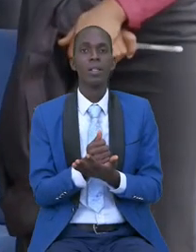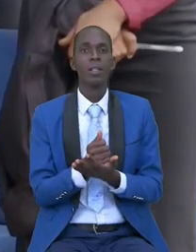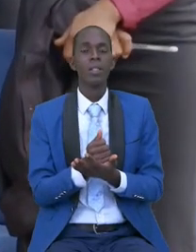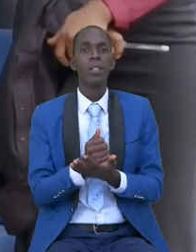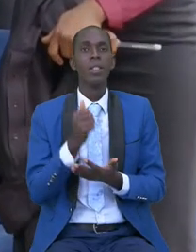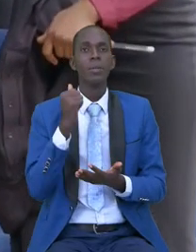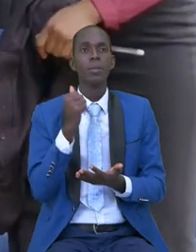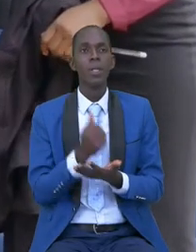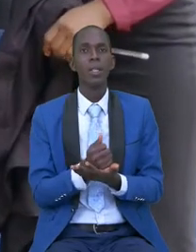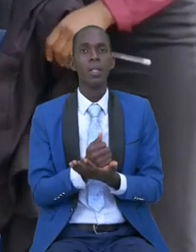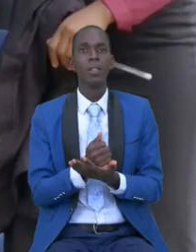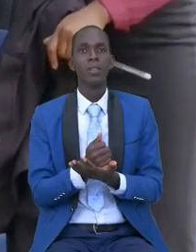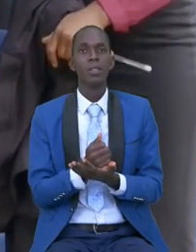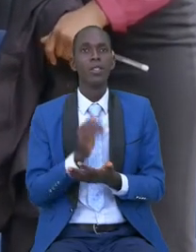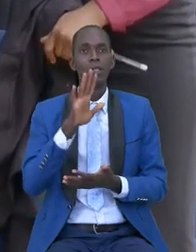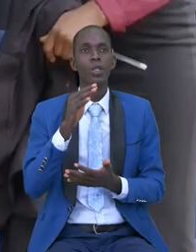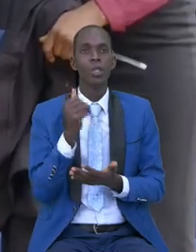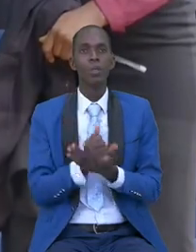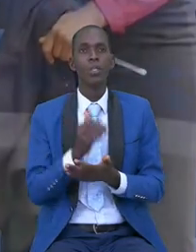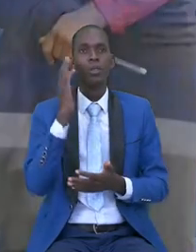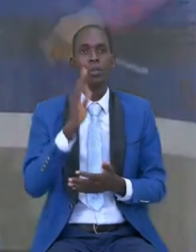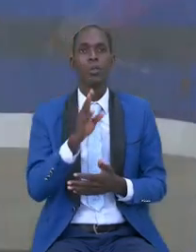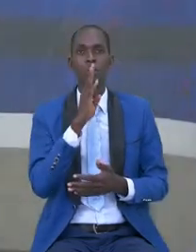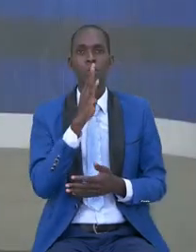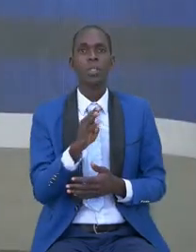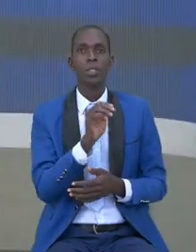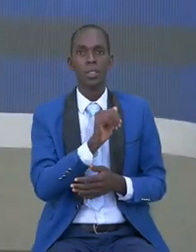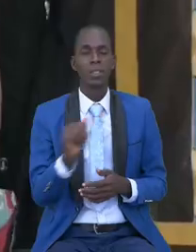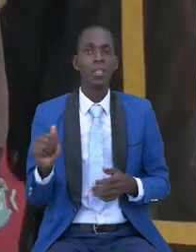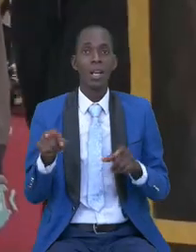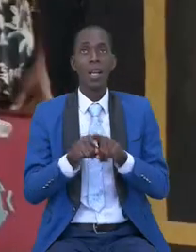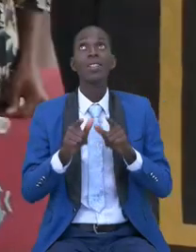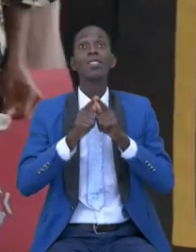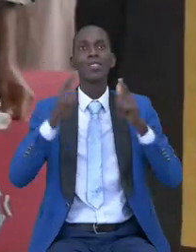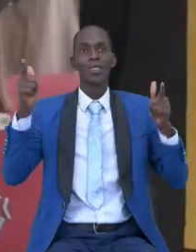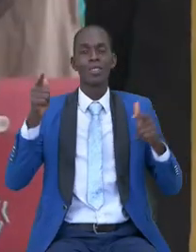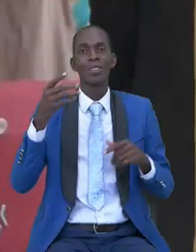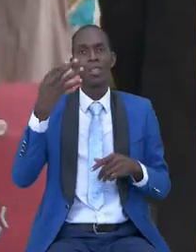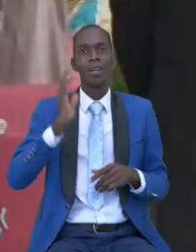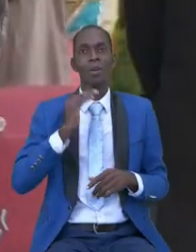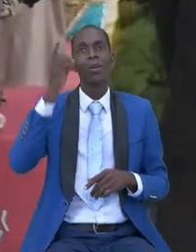Amen. Amen. Your amen should be as great as your God is great.